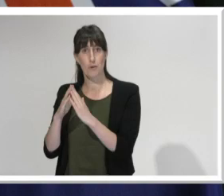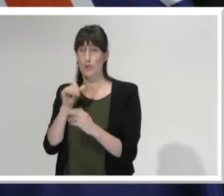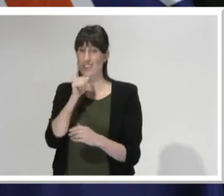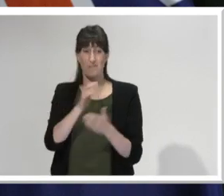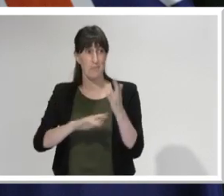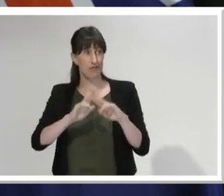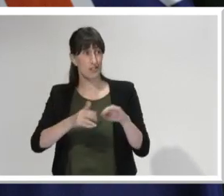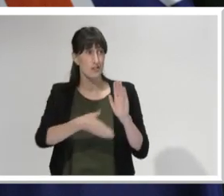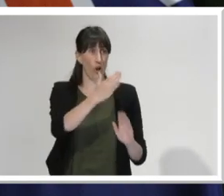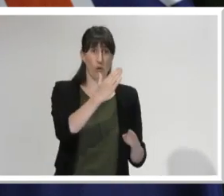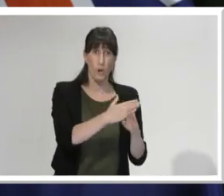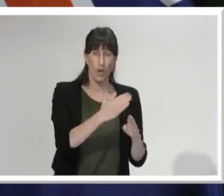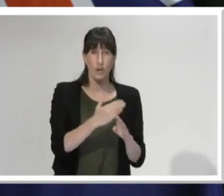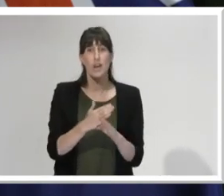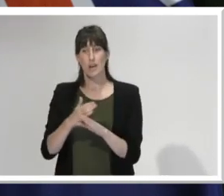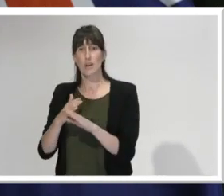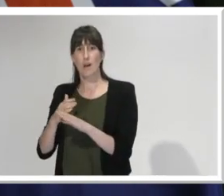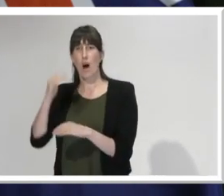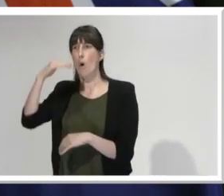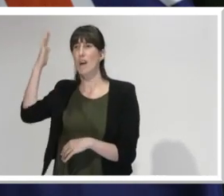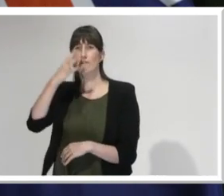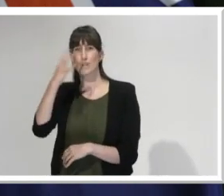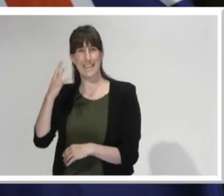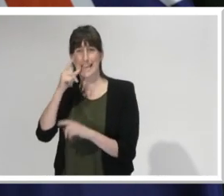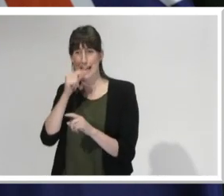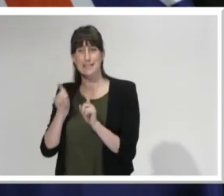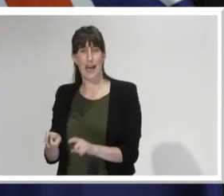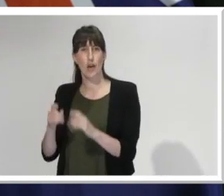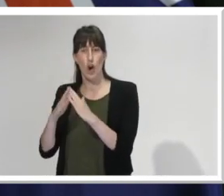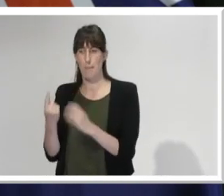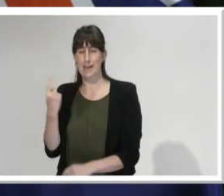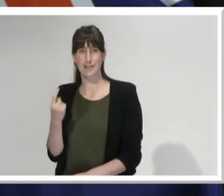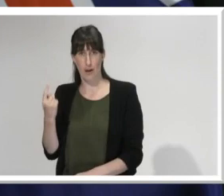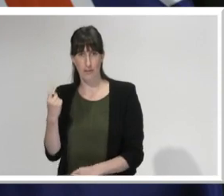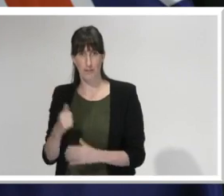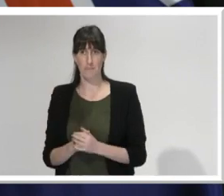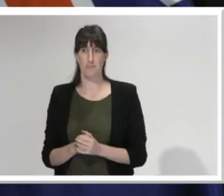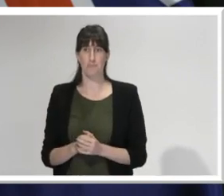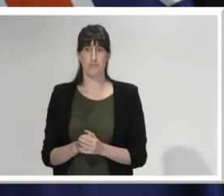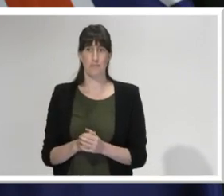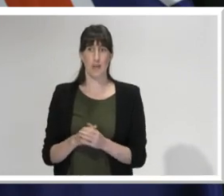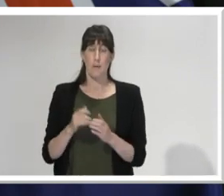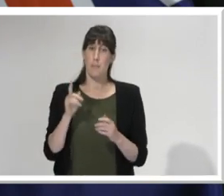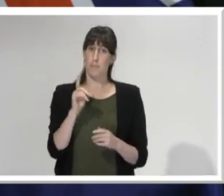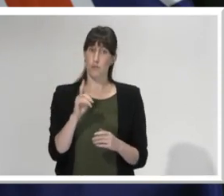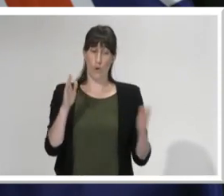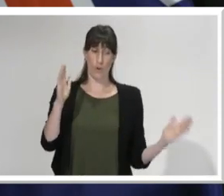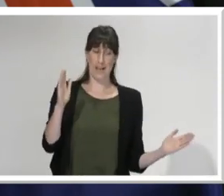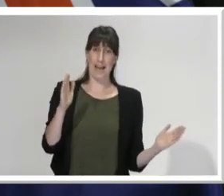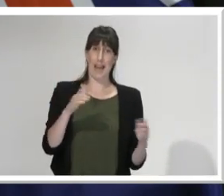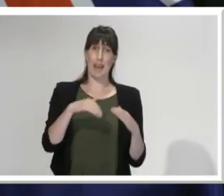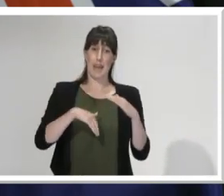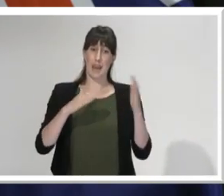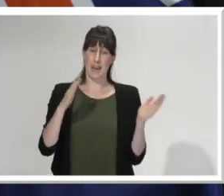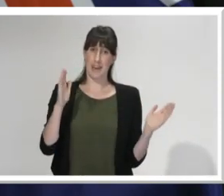have their child go back into school. But we expect smaller numbers, which will enable us to keep those children in smaller groups rather than moving